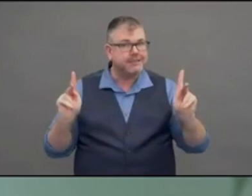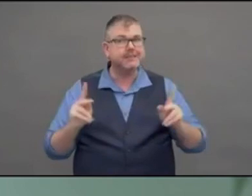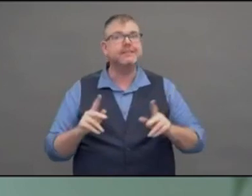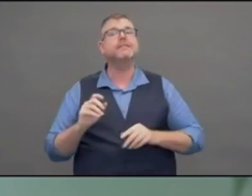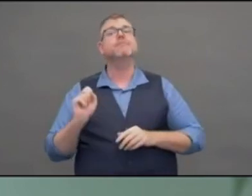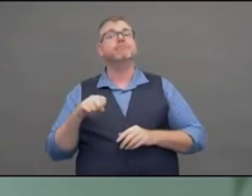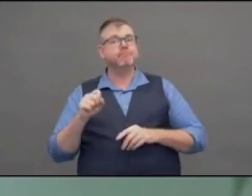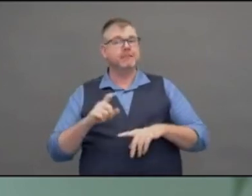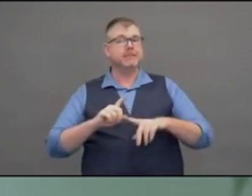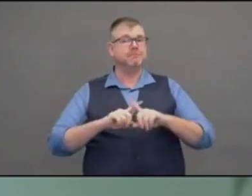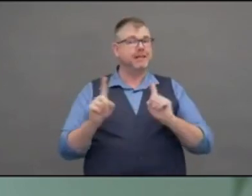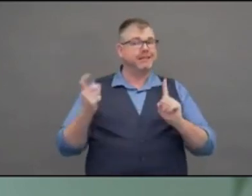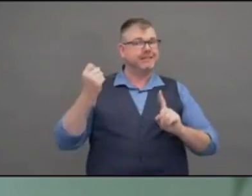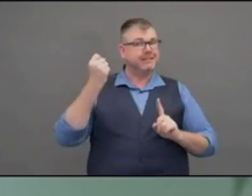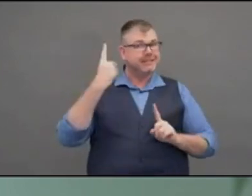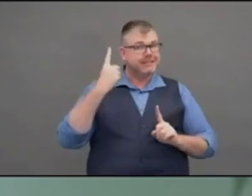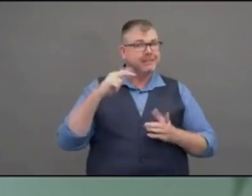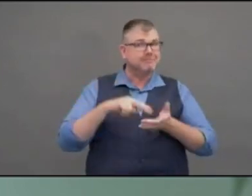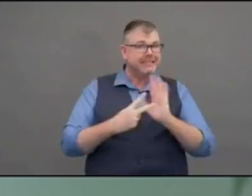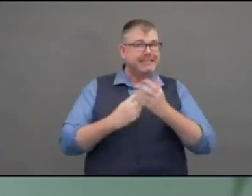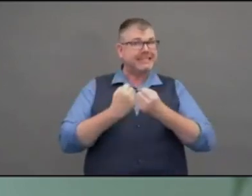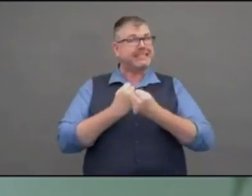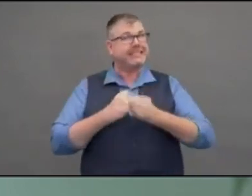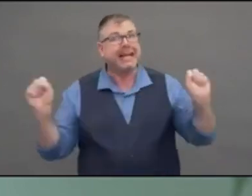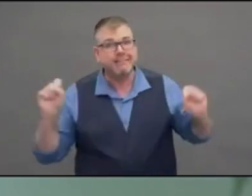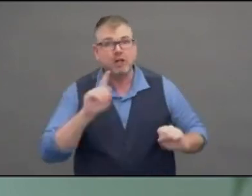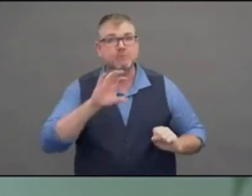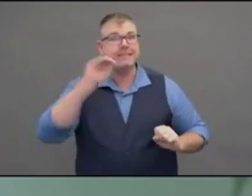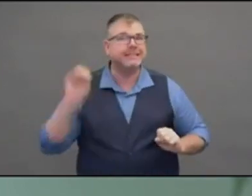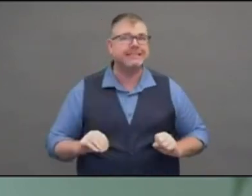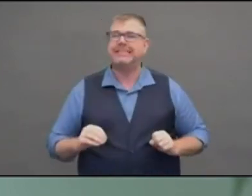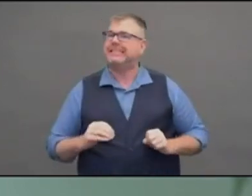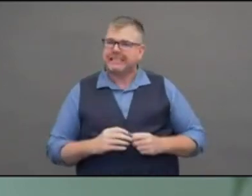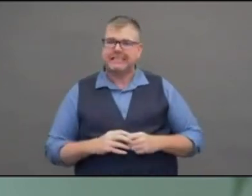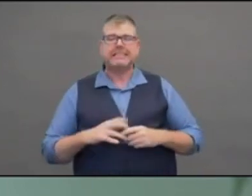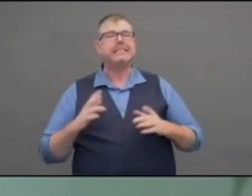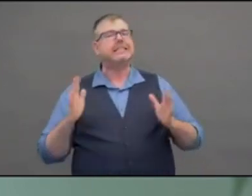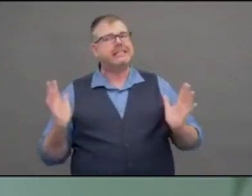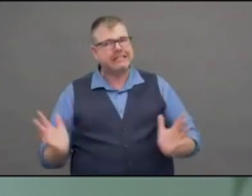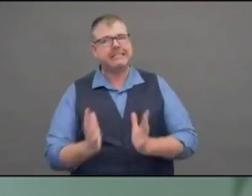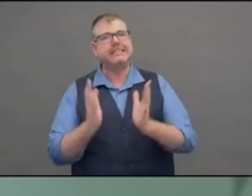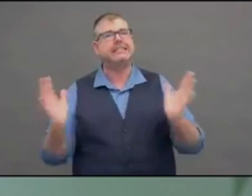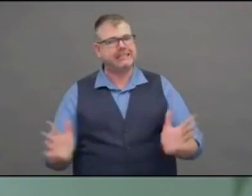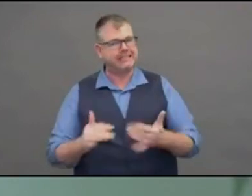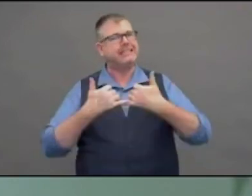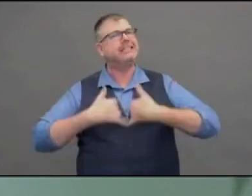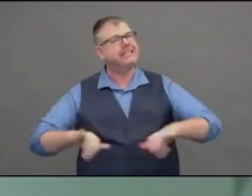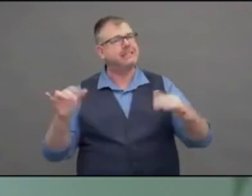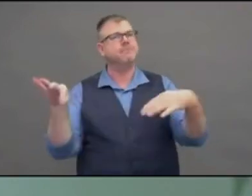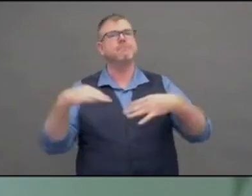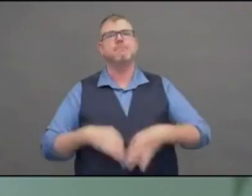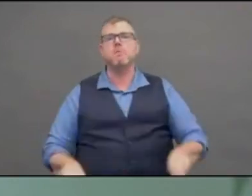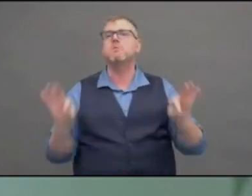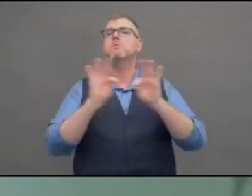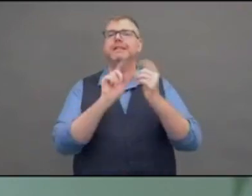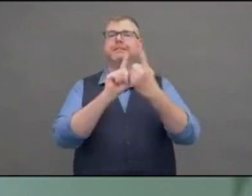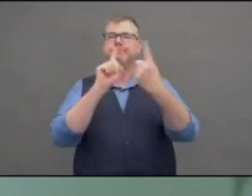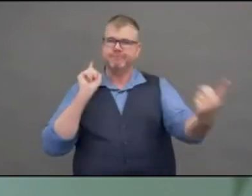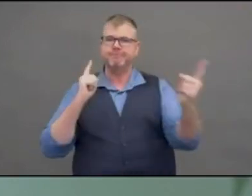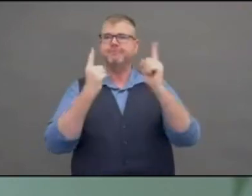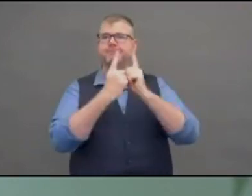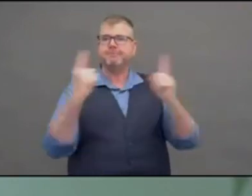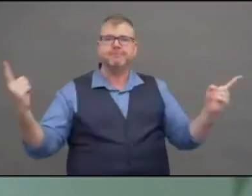so. So we highly encourage you to continue to practice your social distance, wear your face